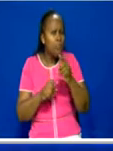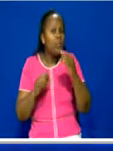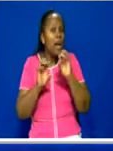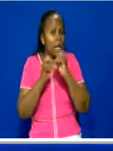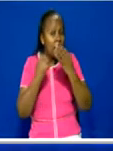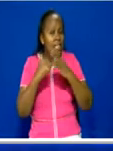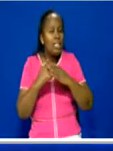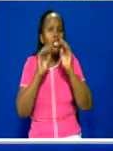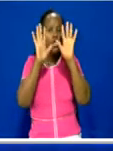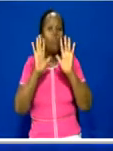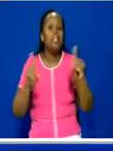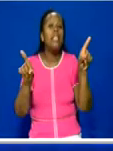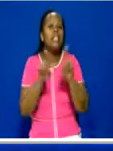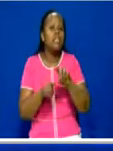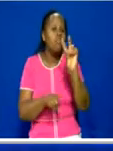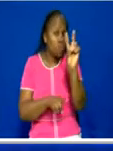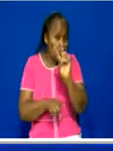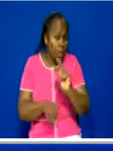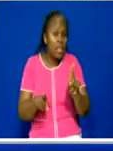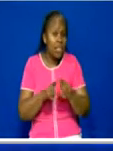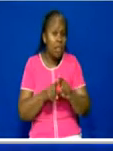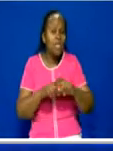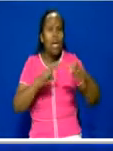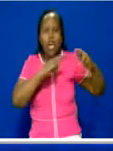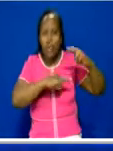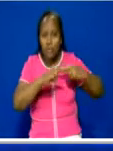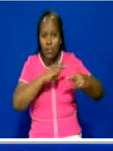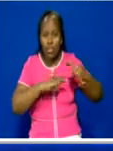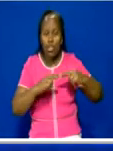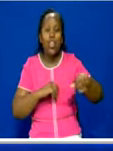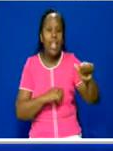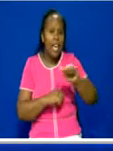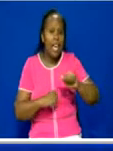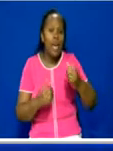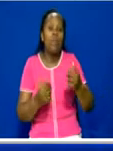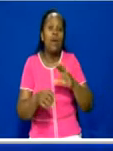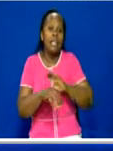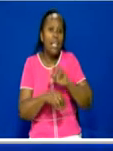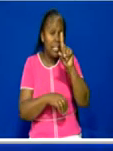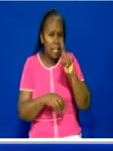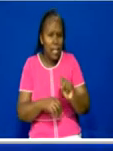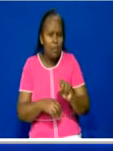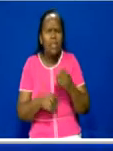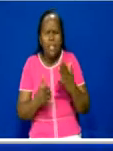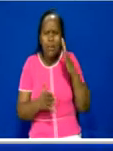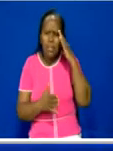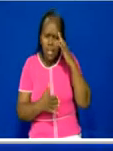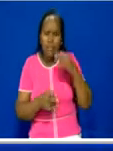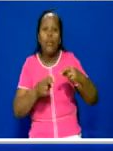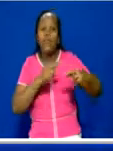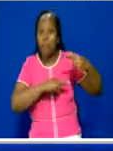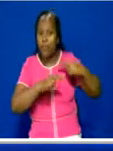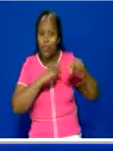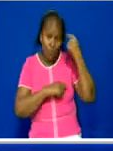that you should make time for this as well, because this is one of the areas that does come in the exam, and also just consider it some sort